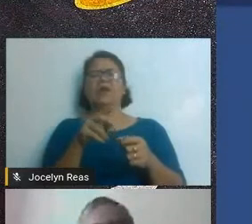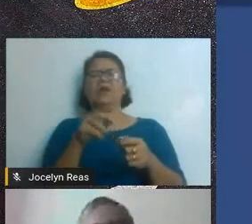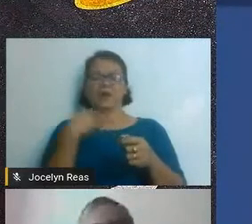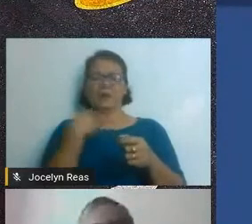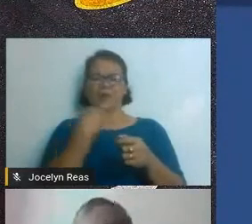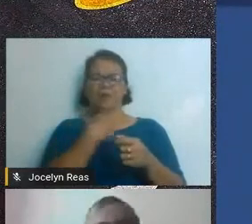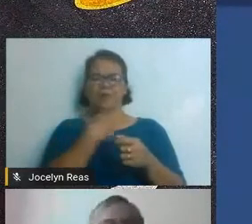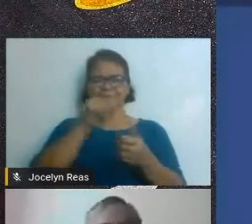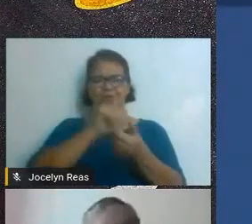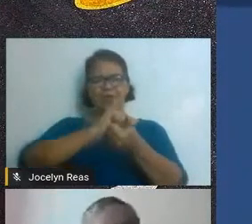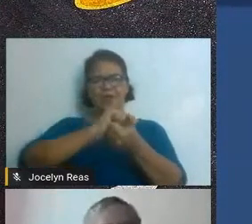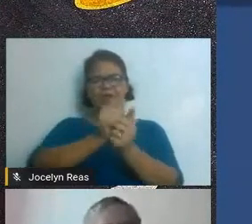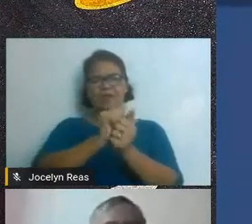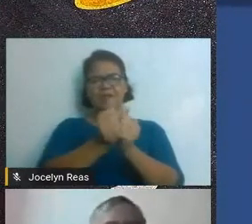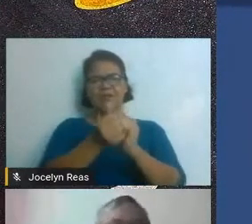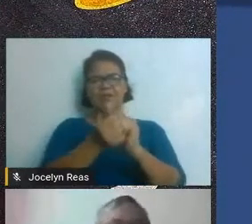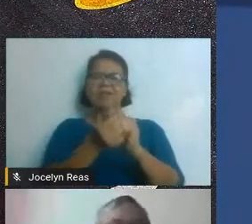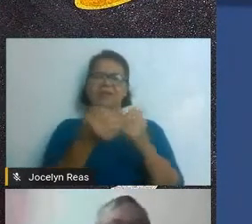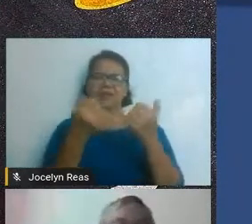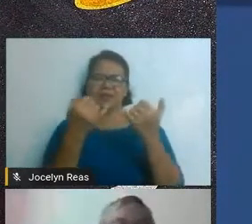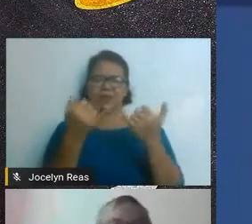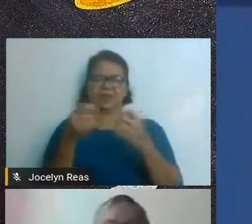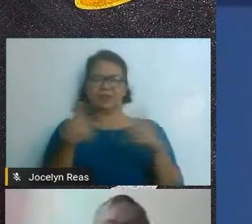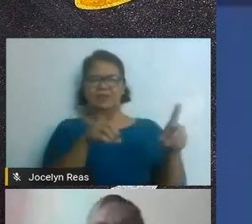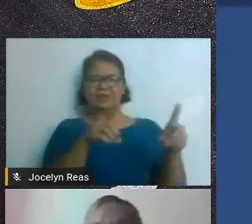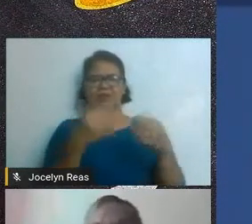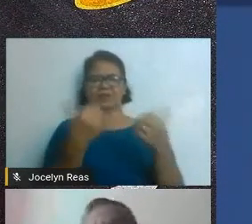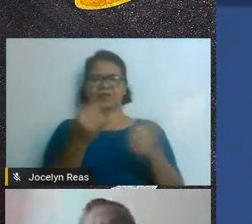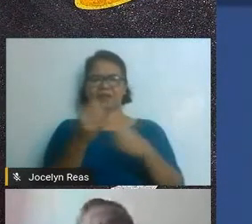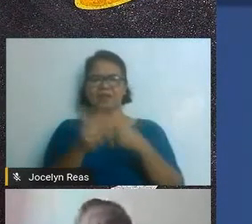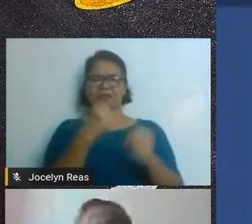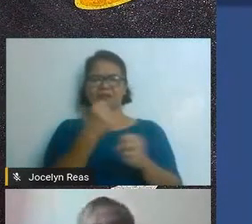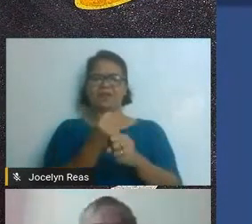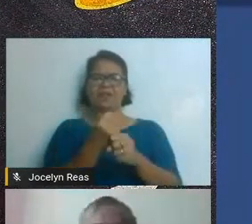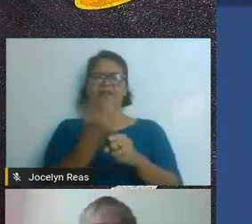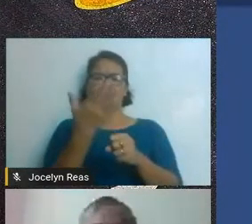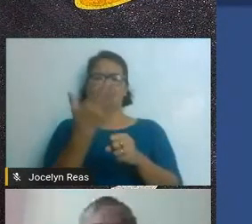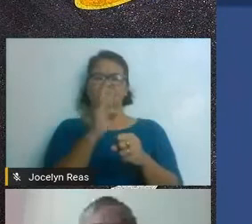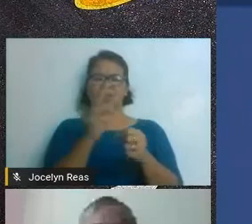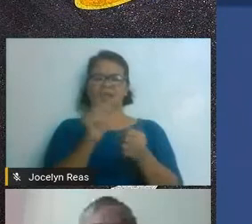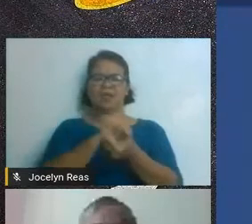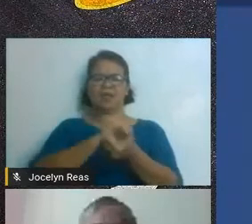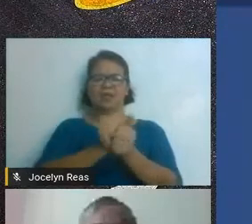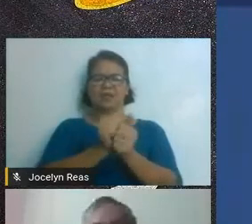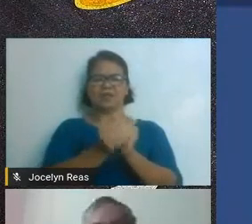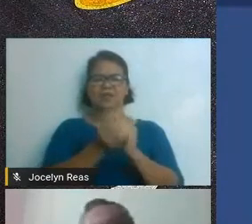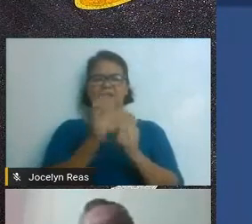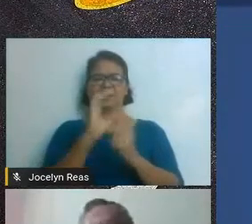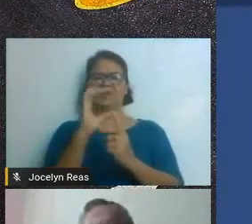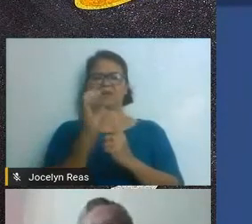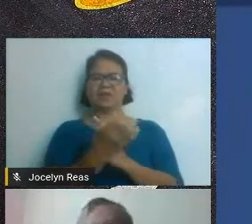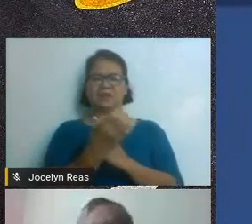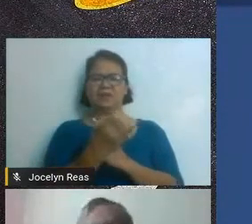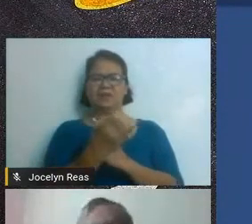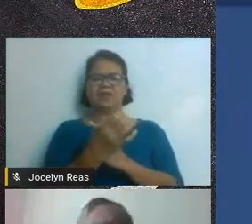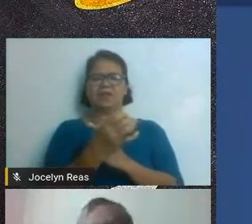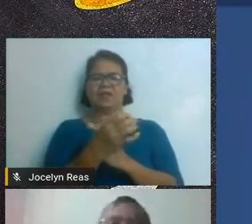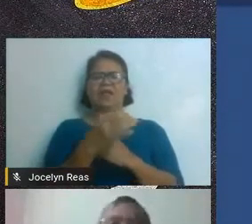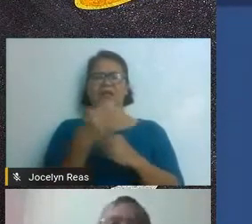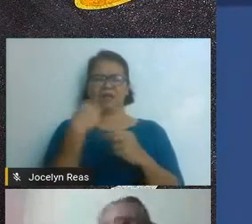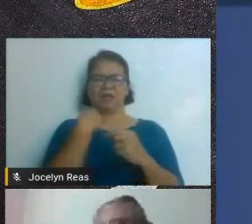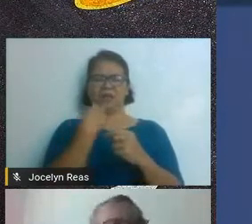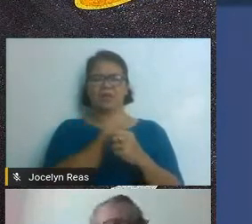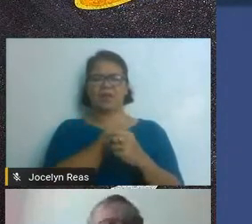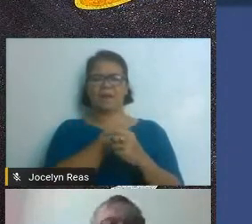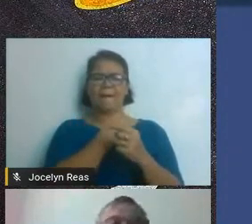do this year. There would be adjustments in the curriculum. I said we have identified the most essential learning competencies. We